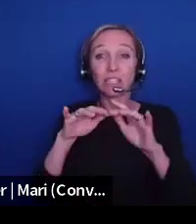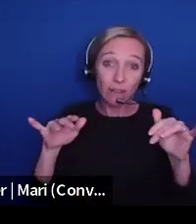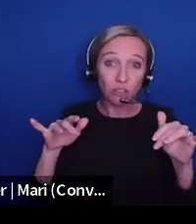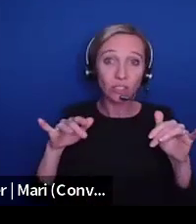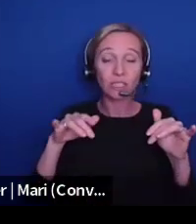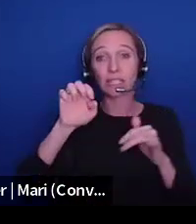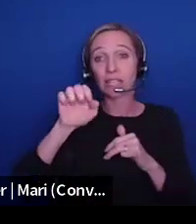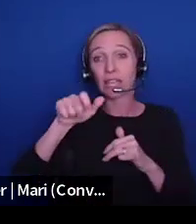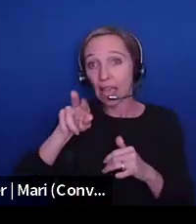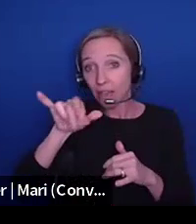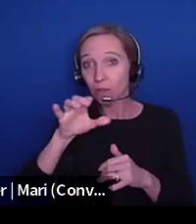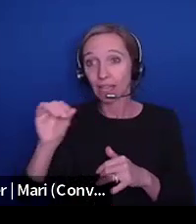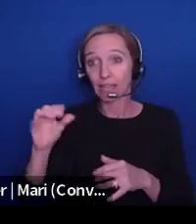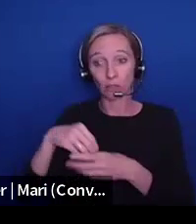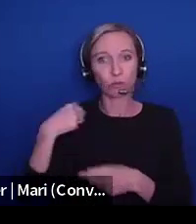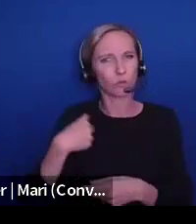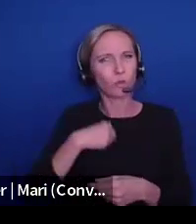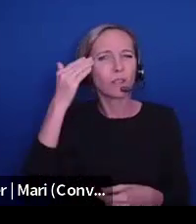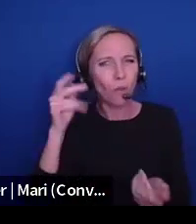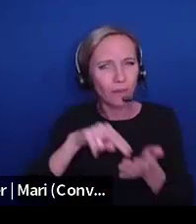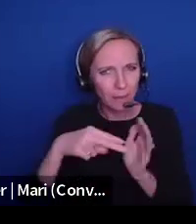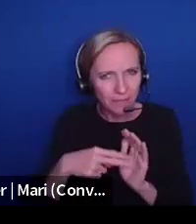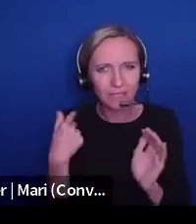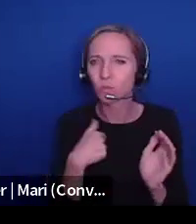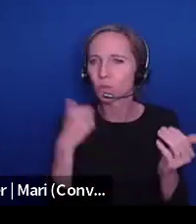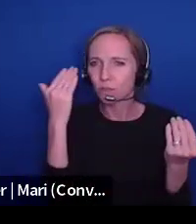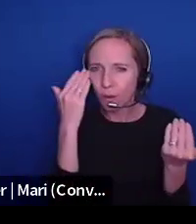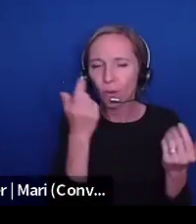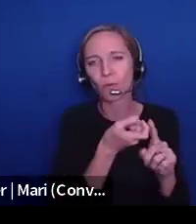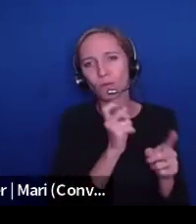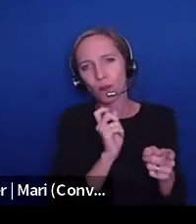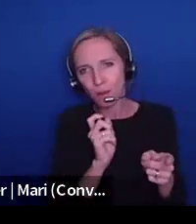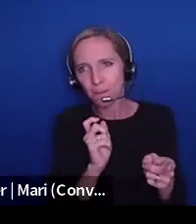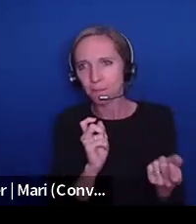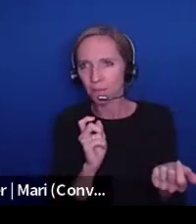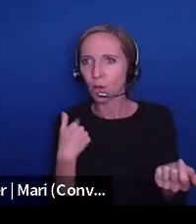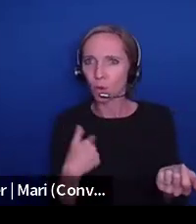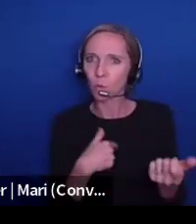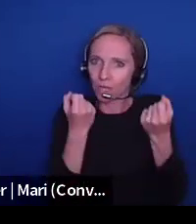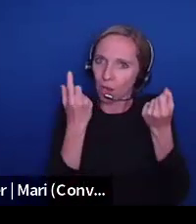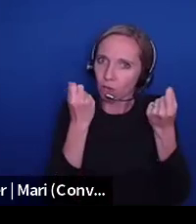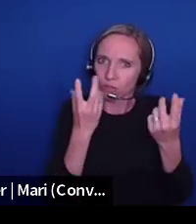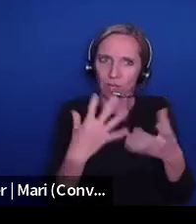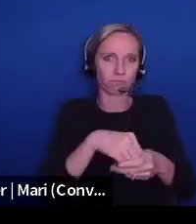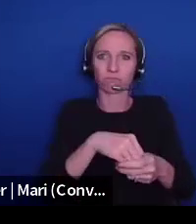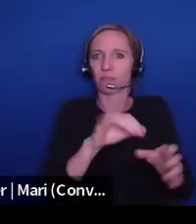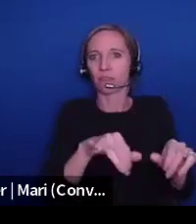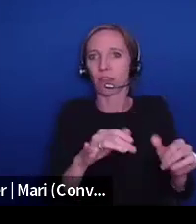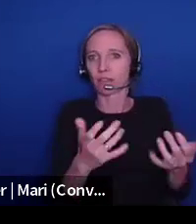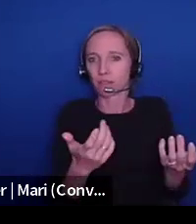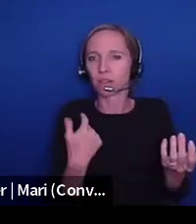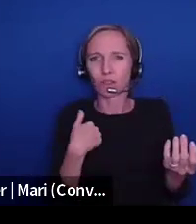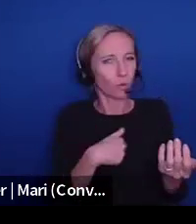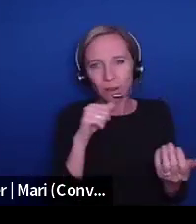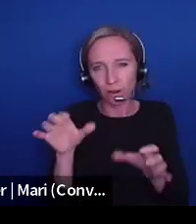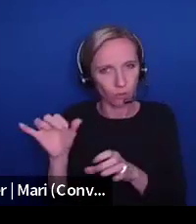and inclusion. We know what that means. We know where that comes from. We know we know all about it. We're not going to do